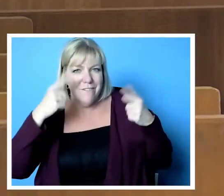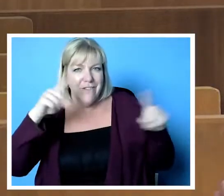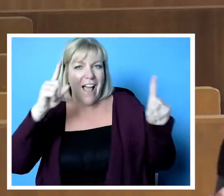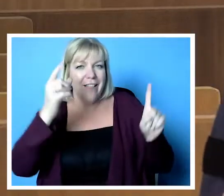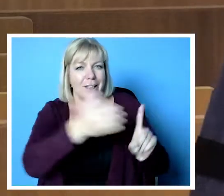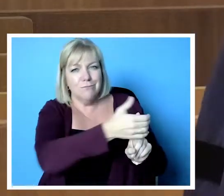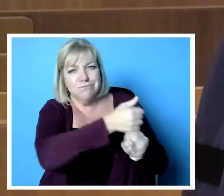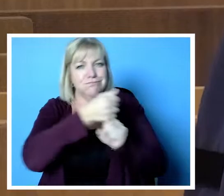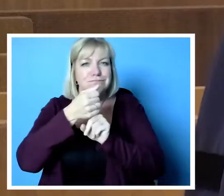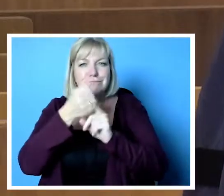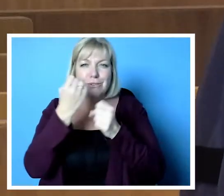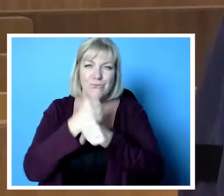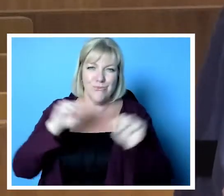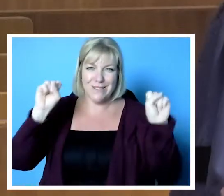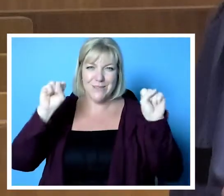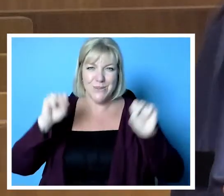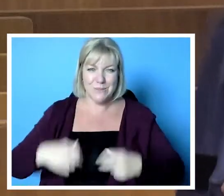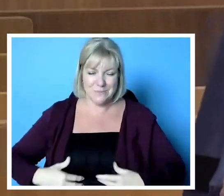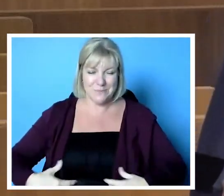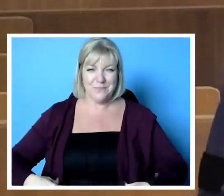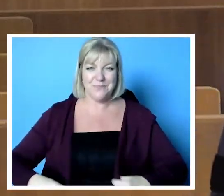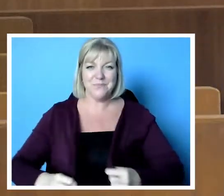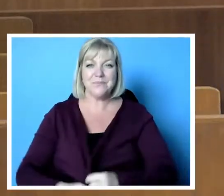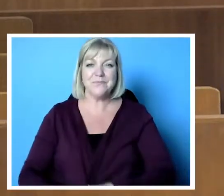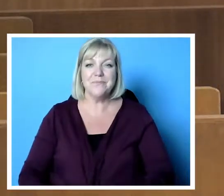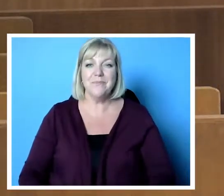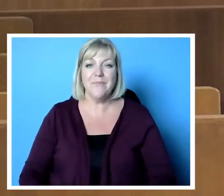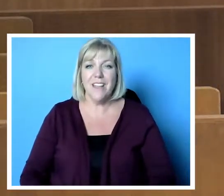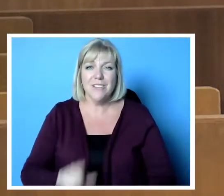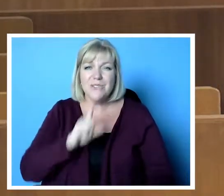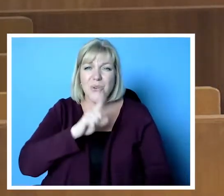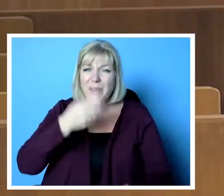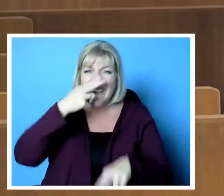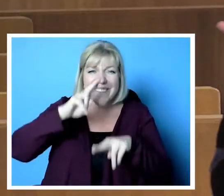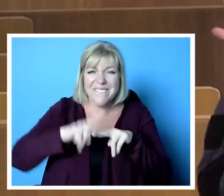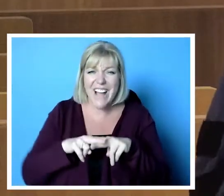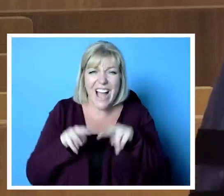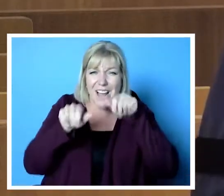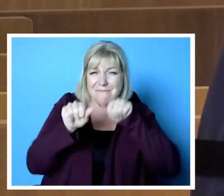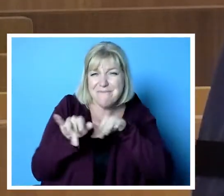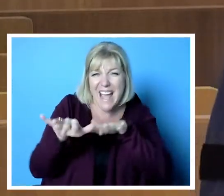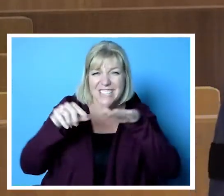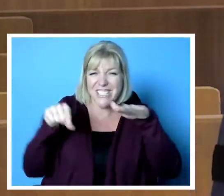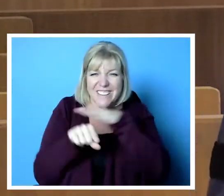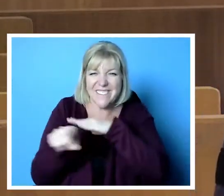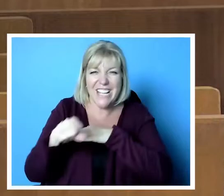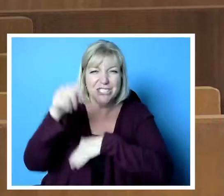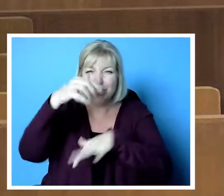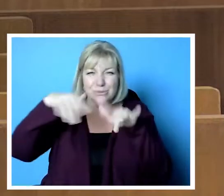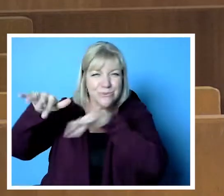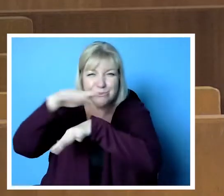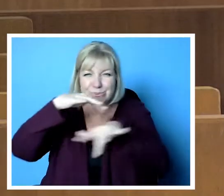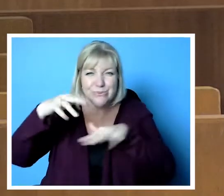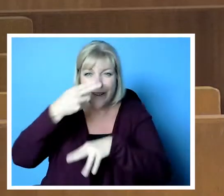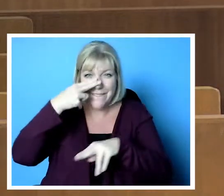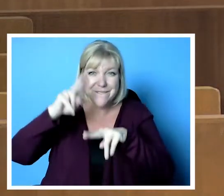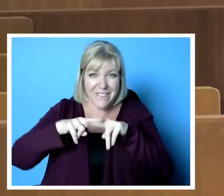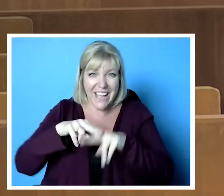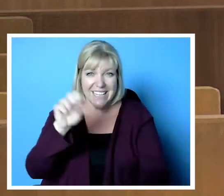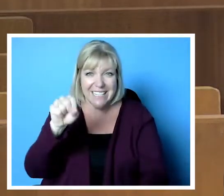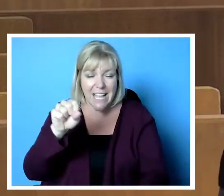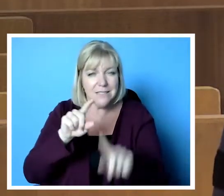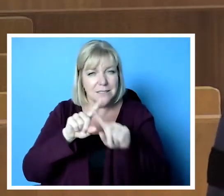rescue him. So in addition to all of the fun wizard adventures in the world of Harry Potter, I think there is something about